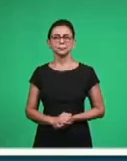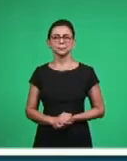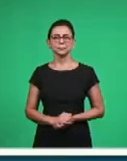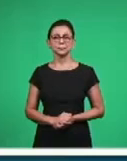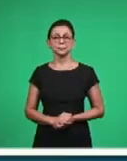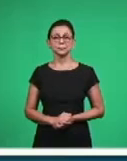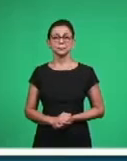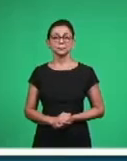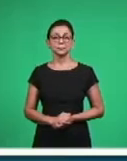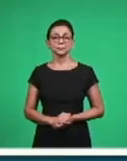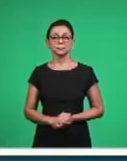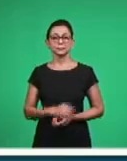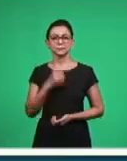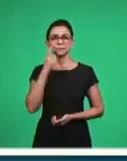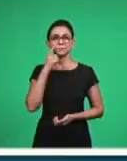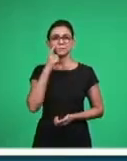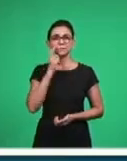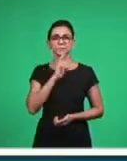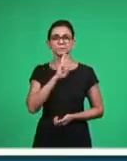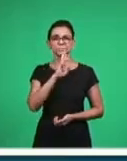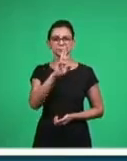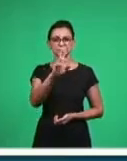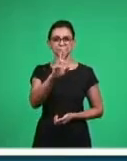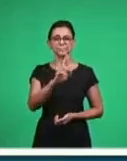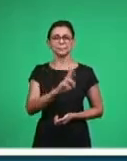honor has to be given